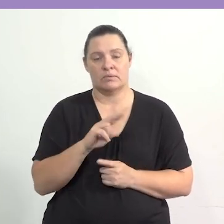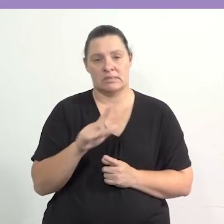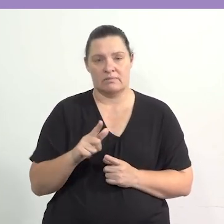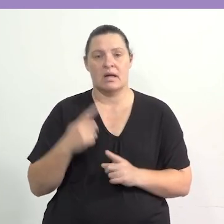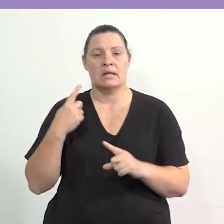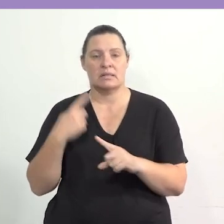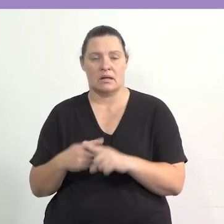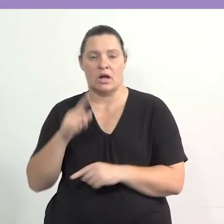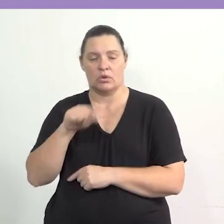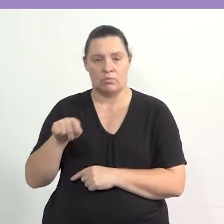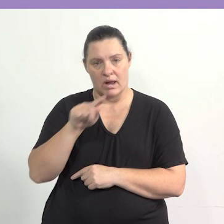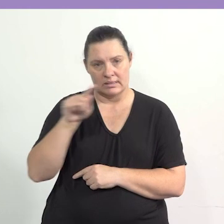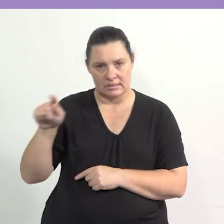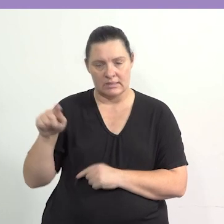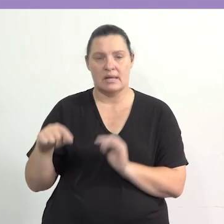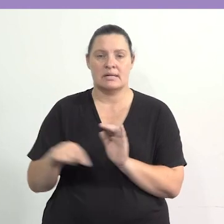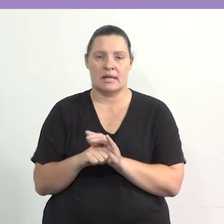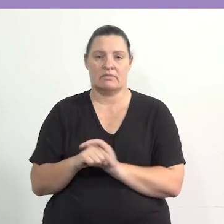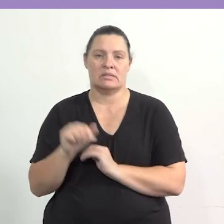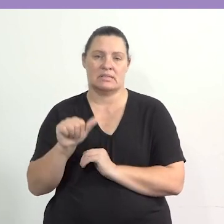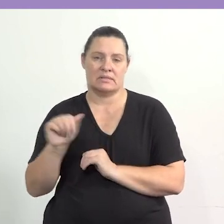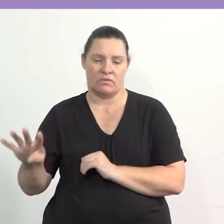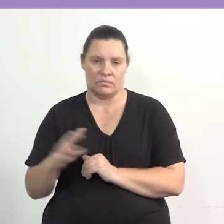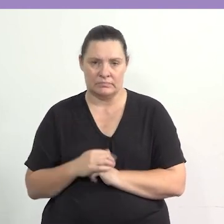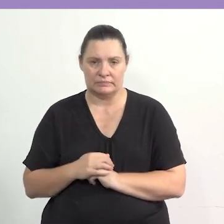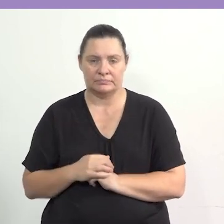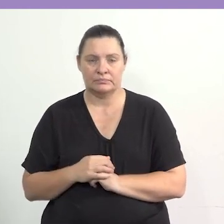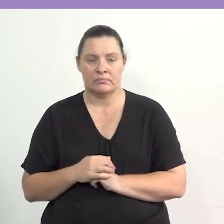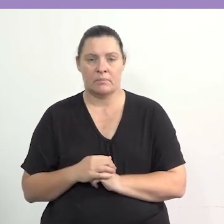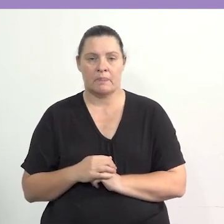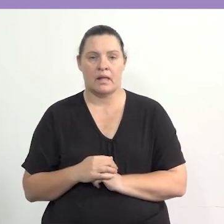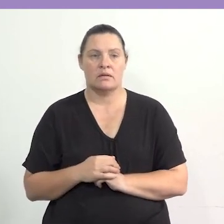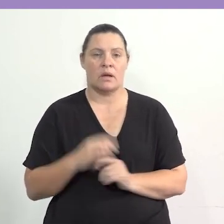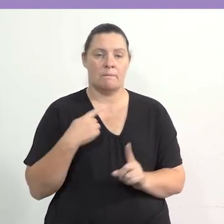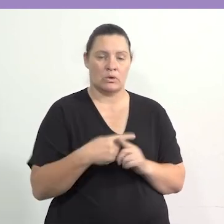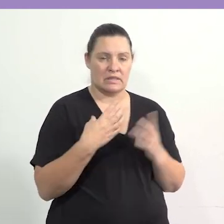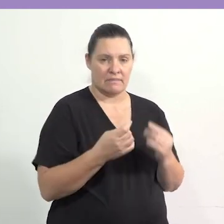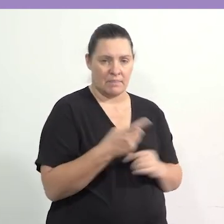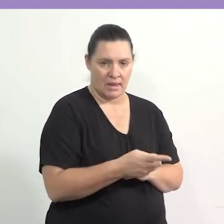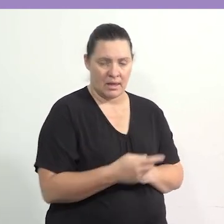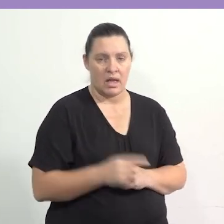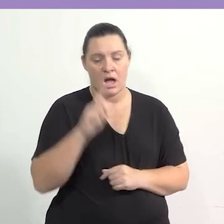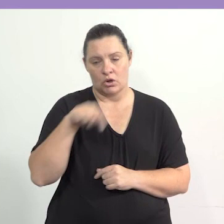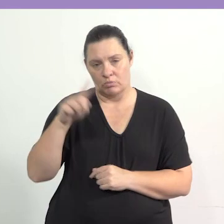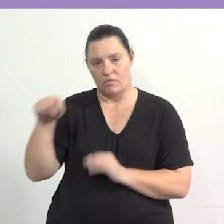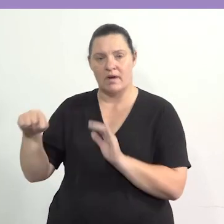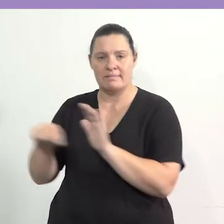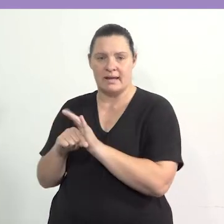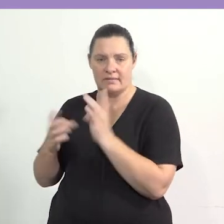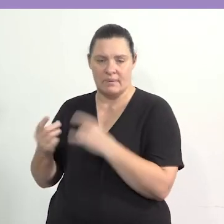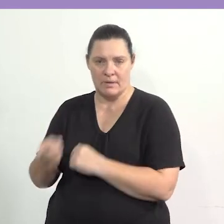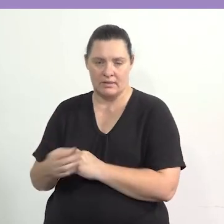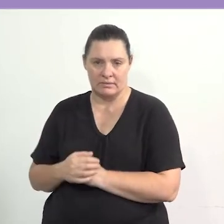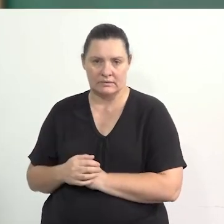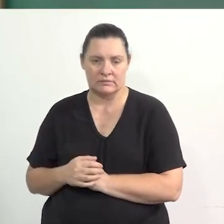multiplied by a cube root of a negative 64. So this is a cube root of a positive number and a cube root of a